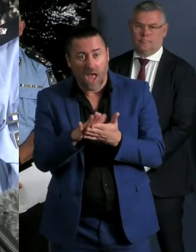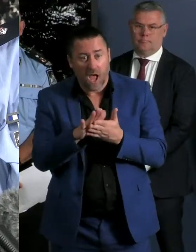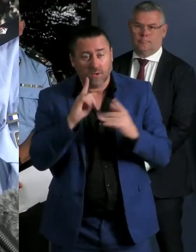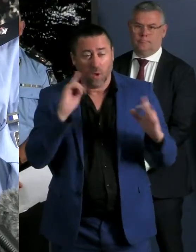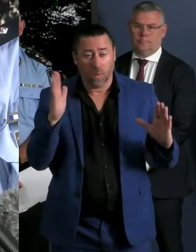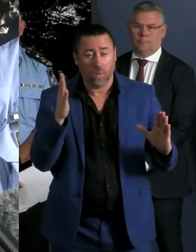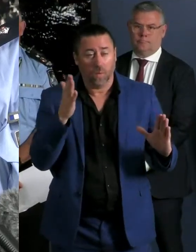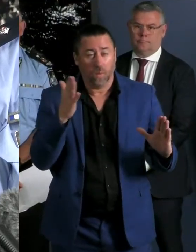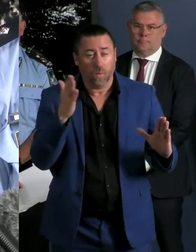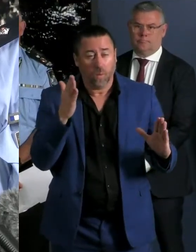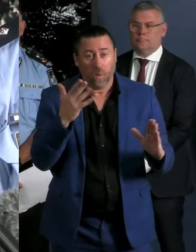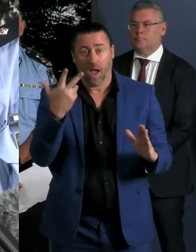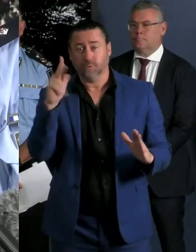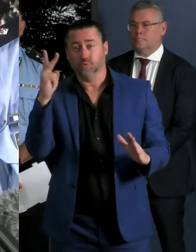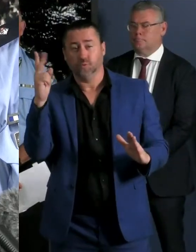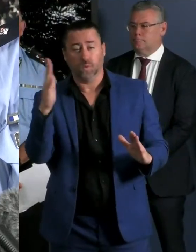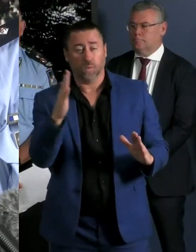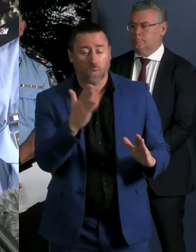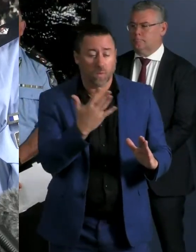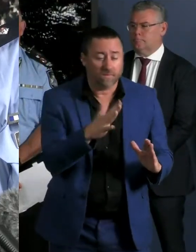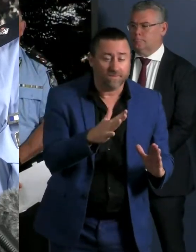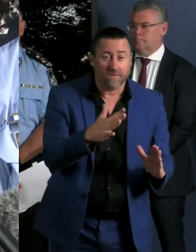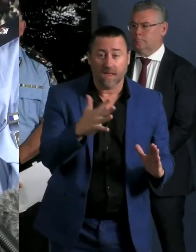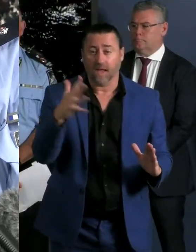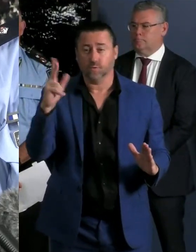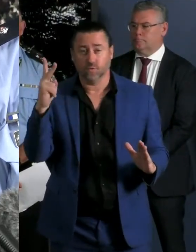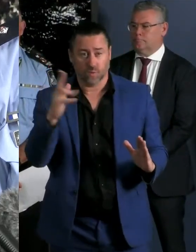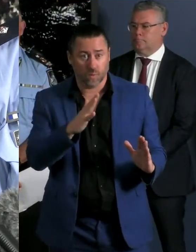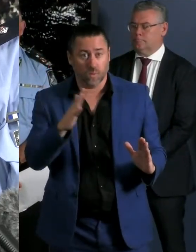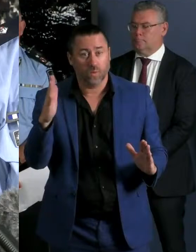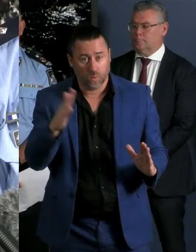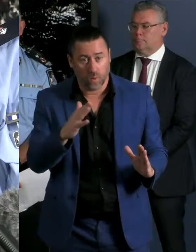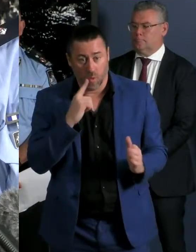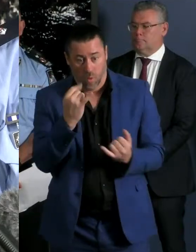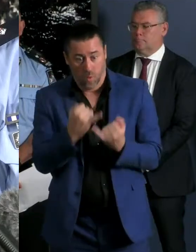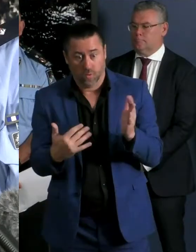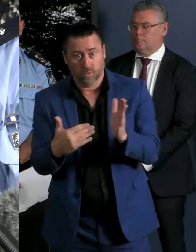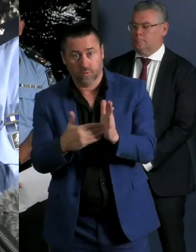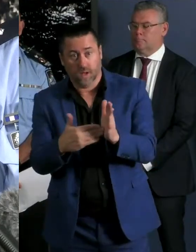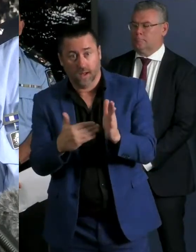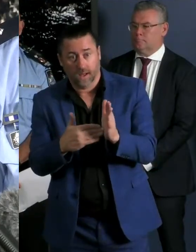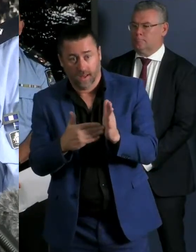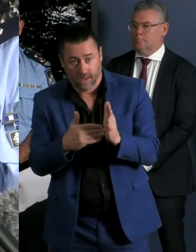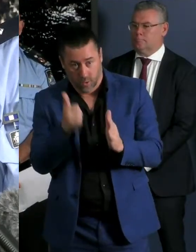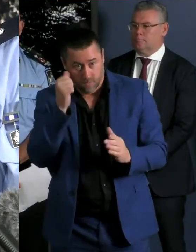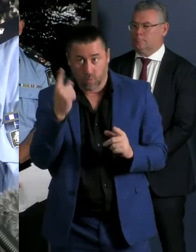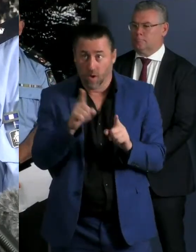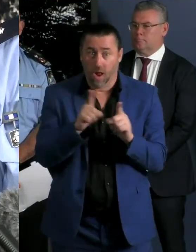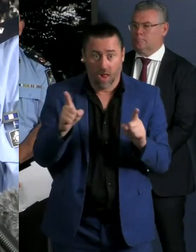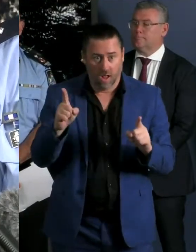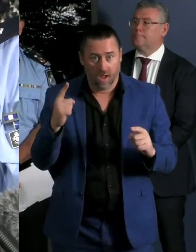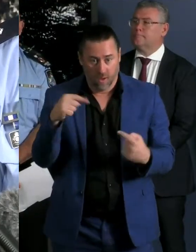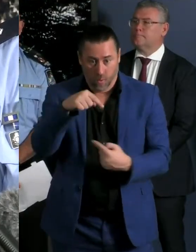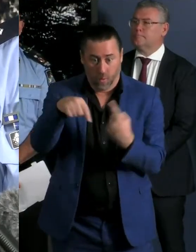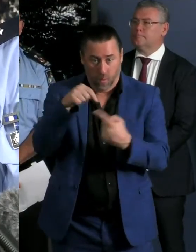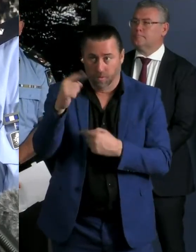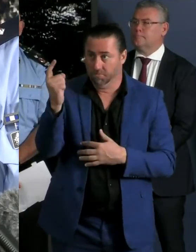this cyclone, and that will get worse as we move through today and as that crossing becomes closer.